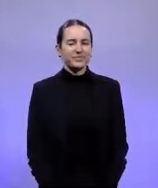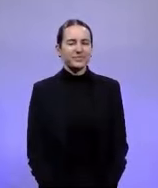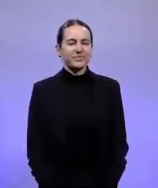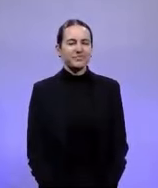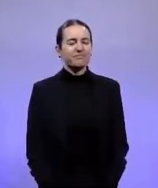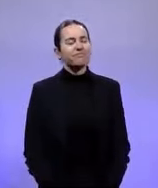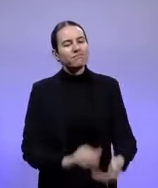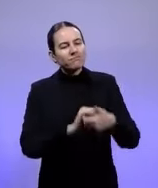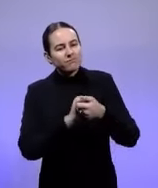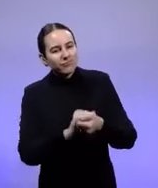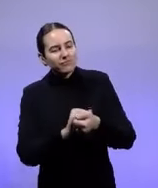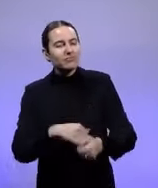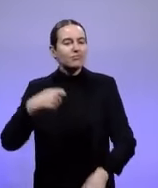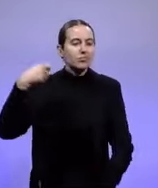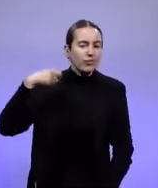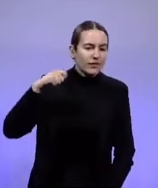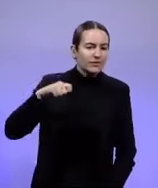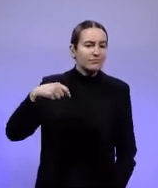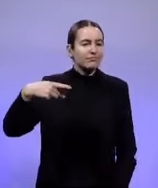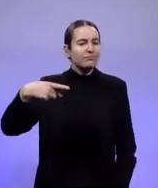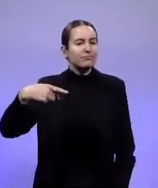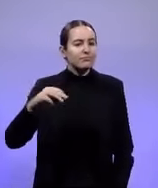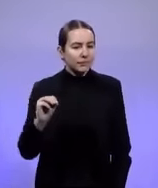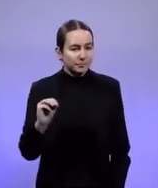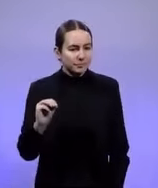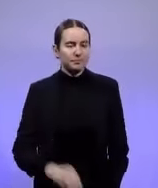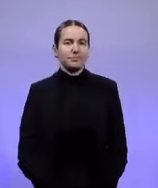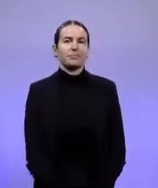Dear friends, presidents, prime ministers,